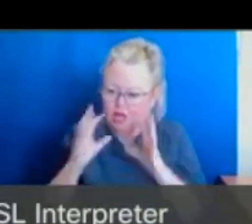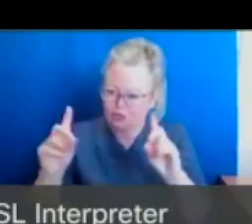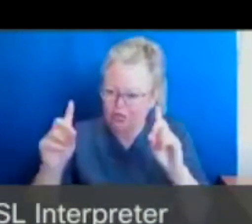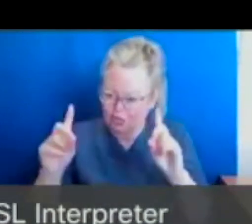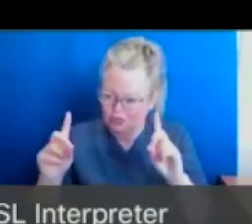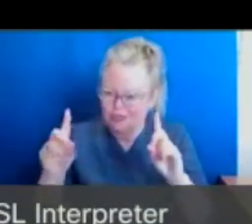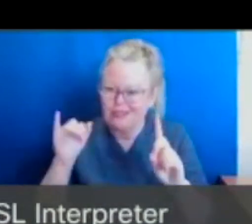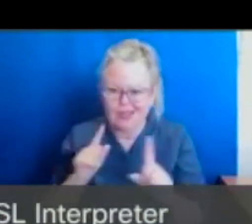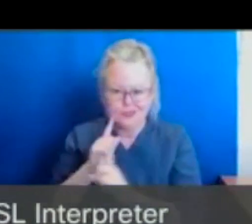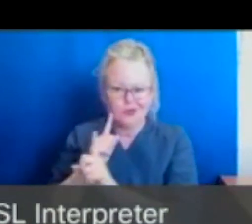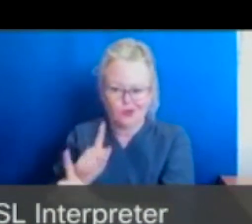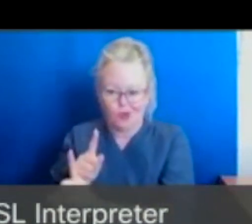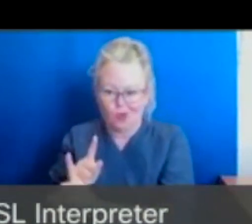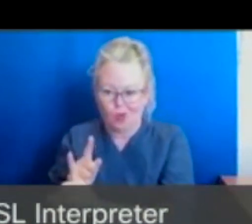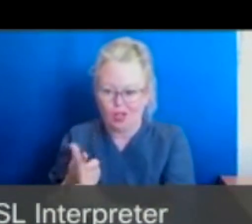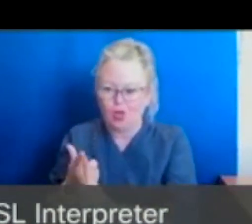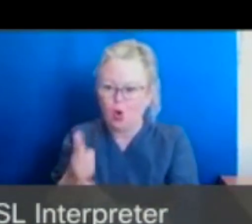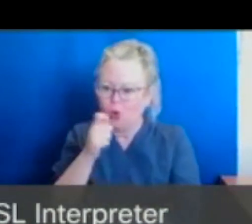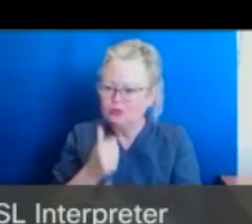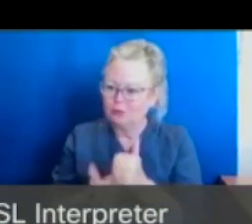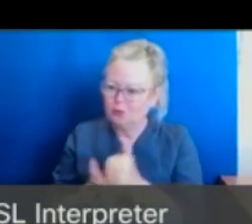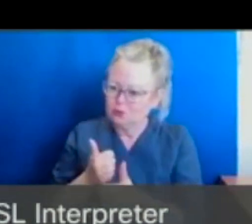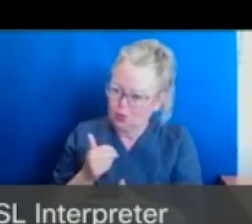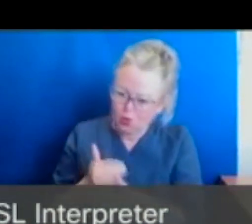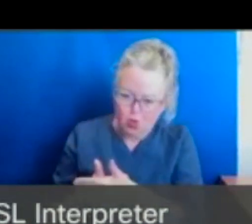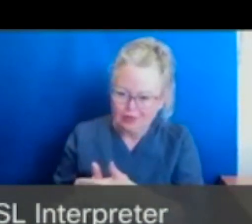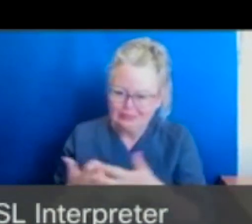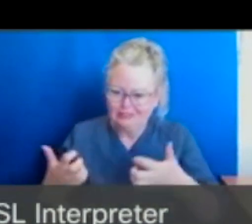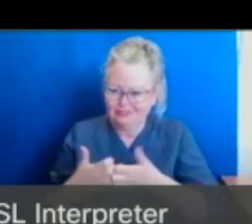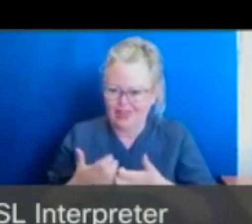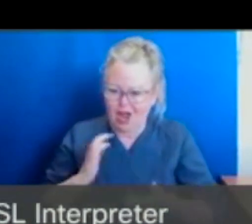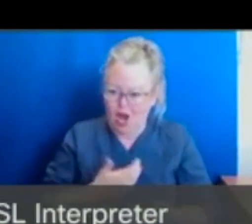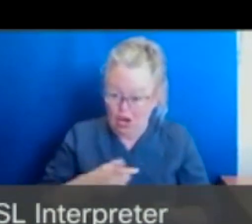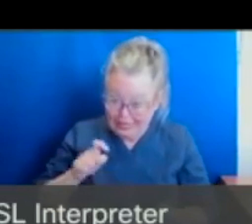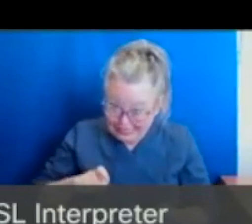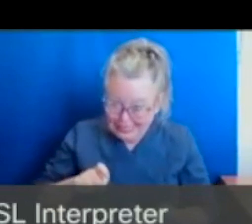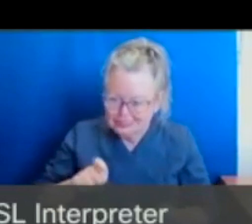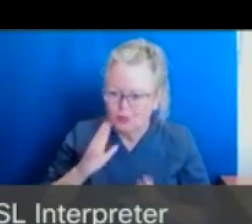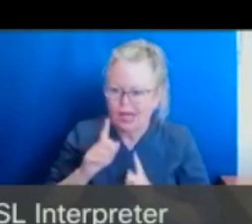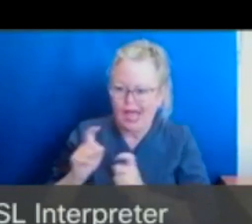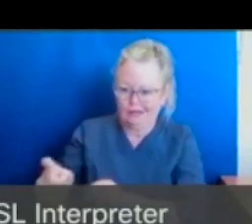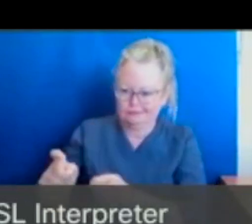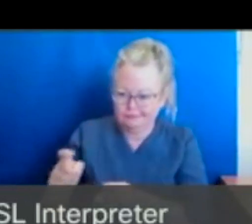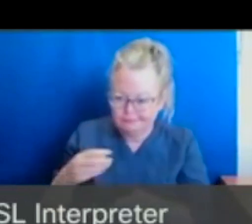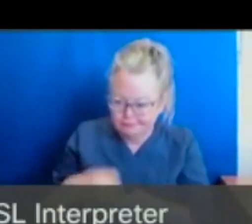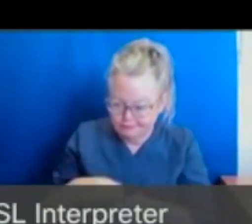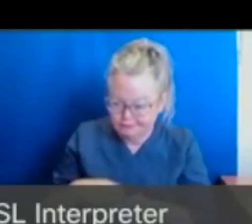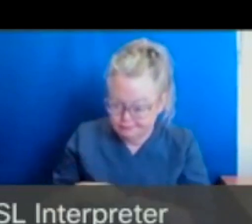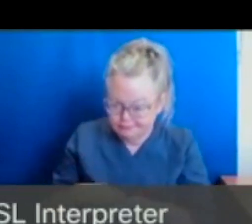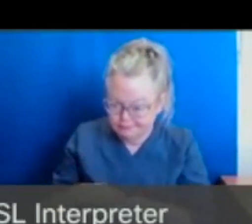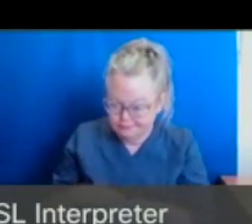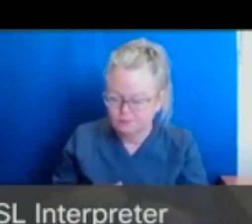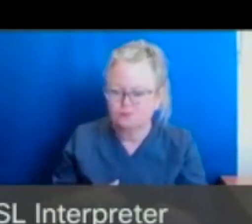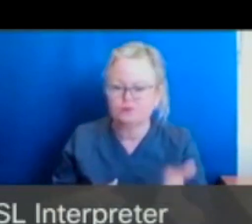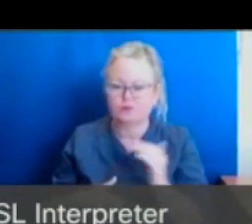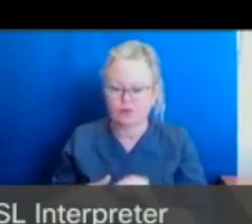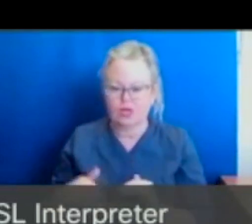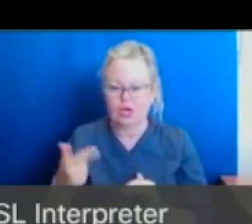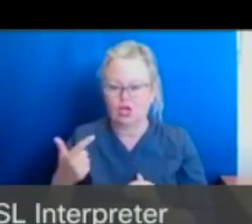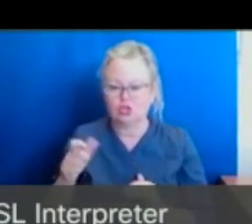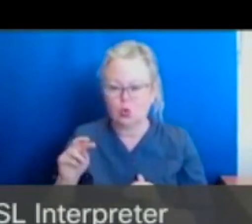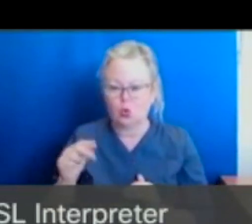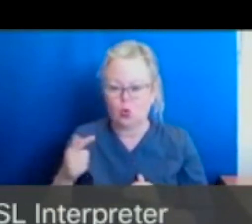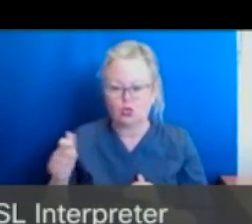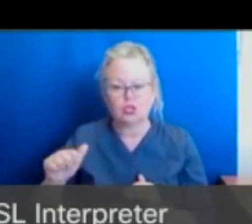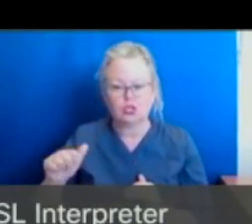Thank you. Another question. Is it possible for the